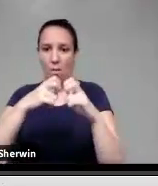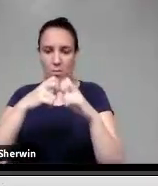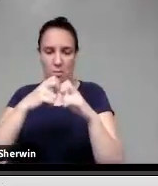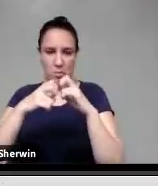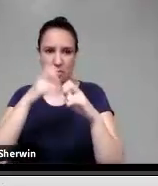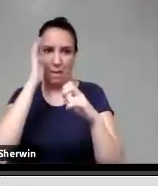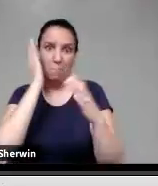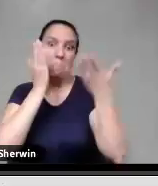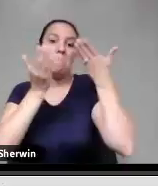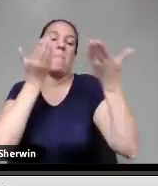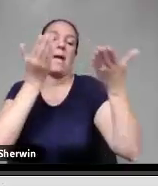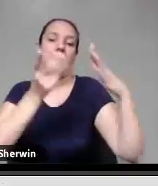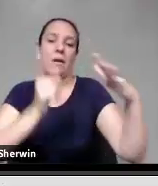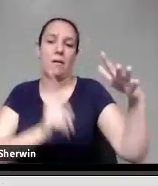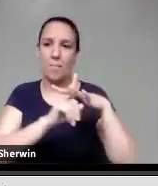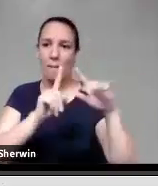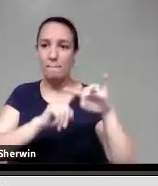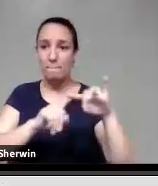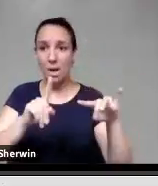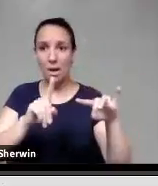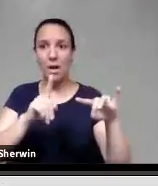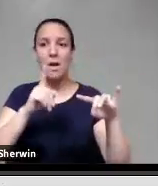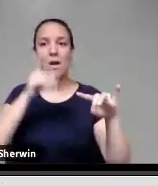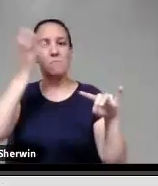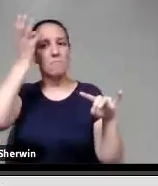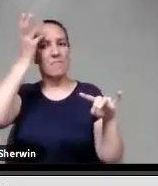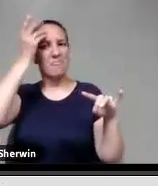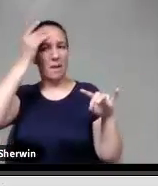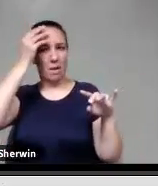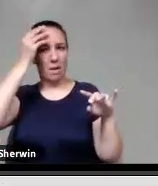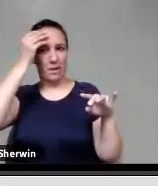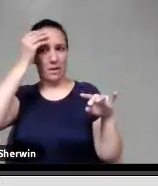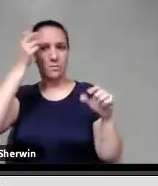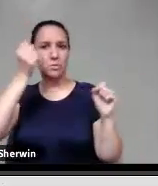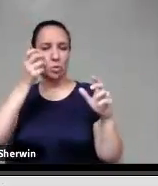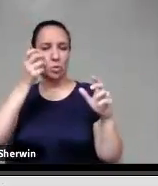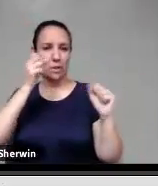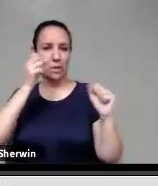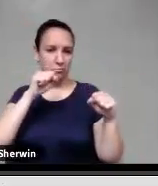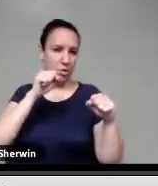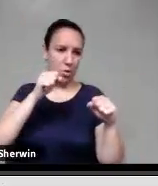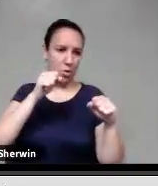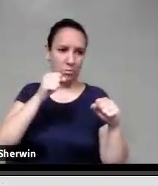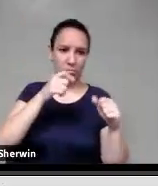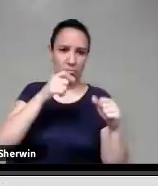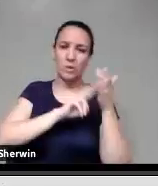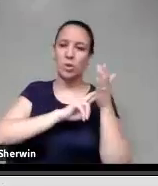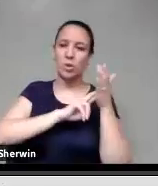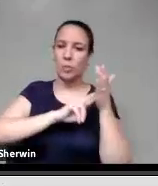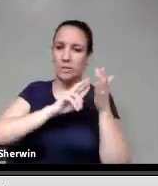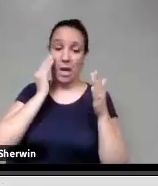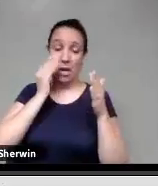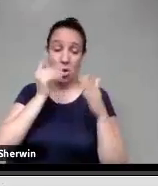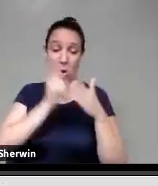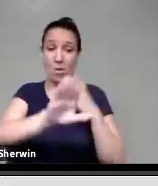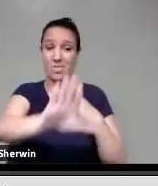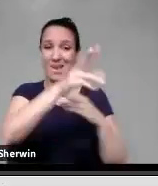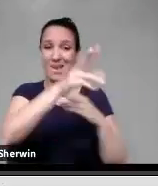that will just be one more tool in your toolbox to help you involve these people in what you're going to decide to offer